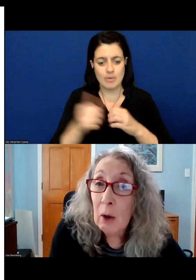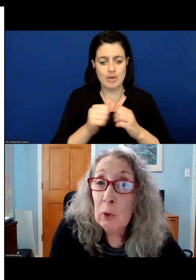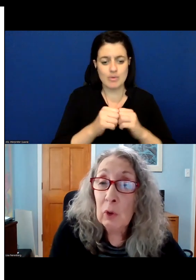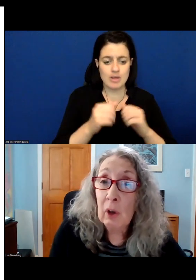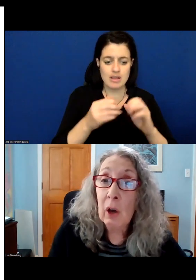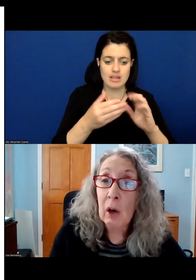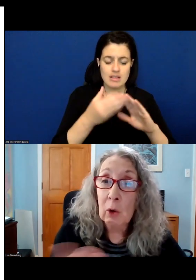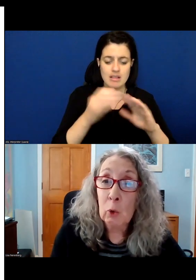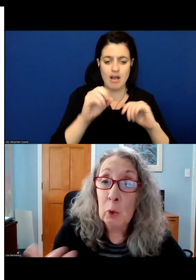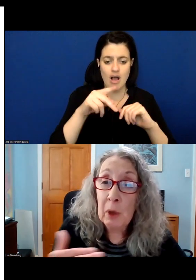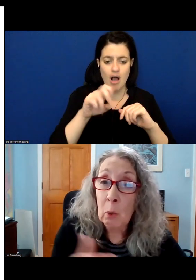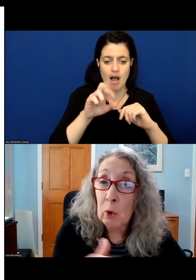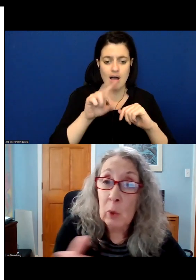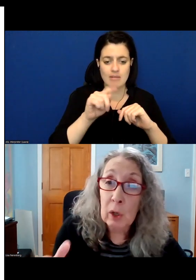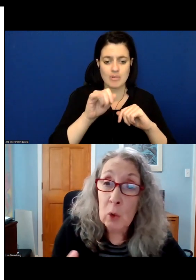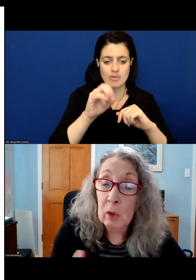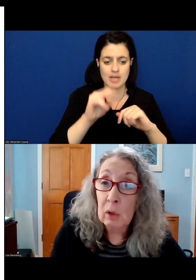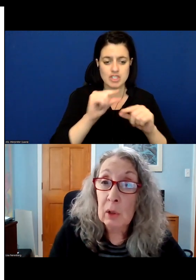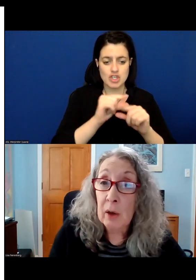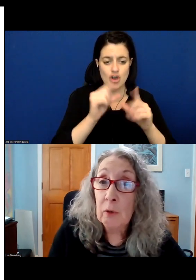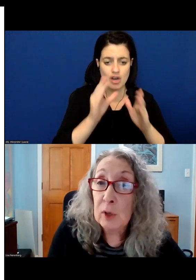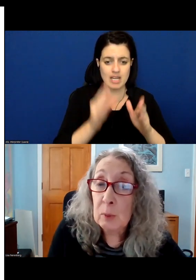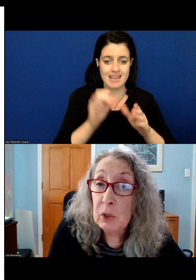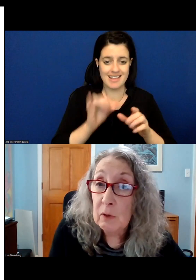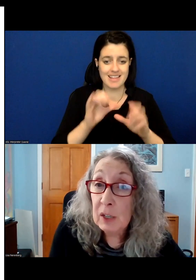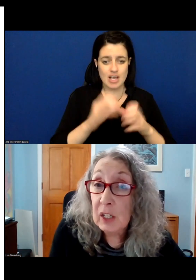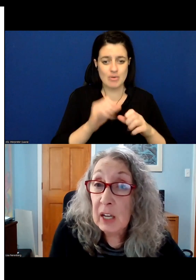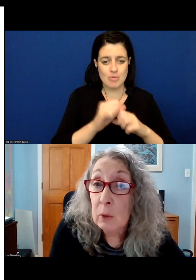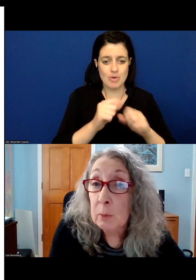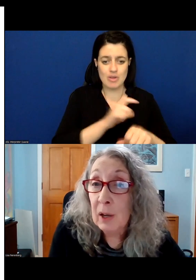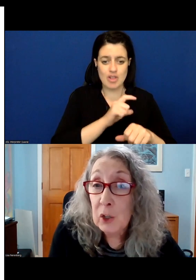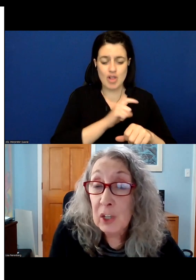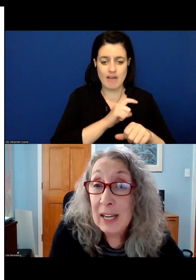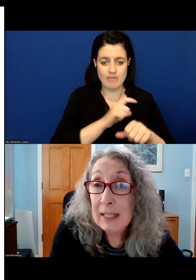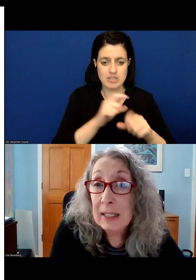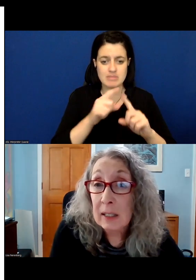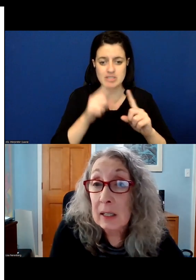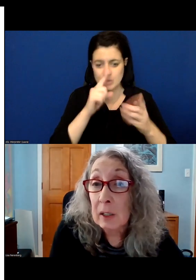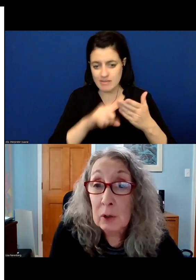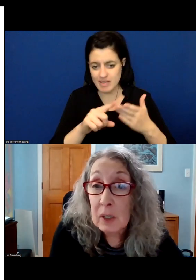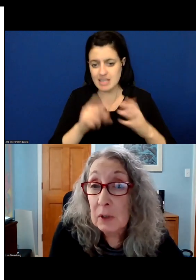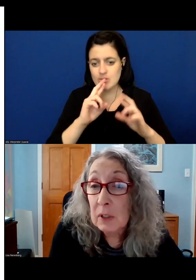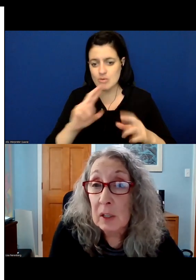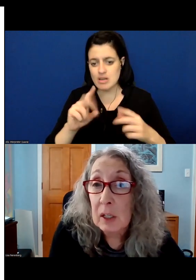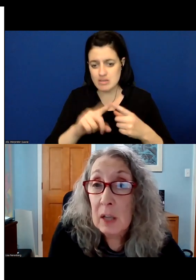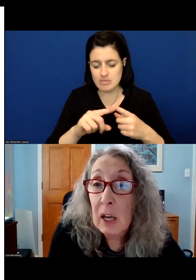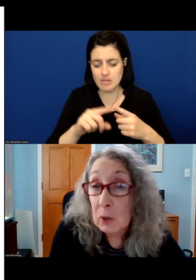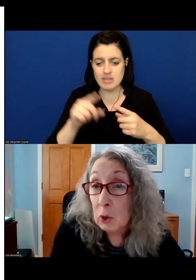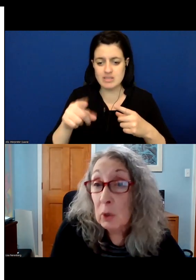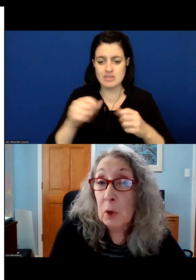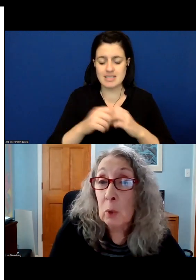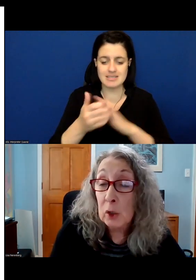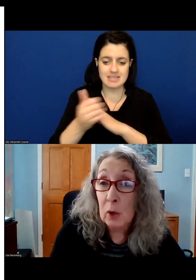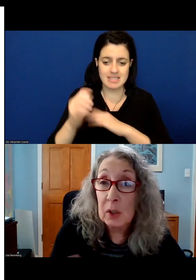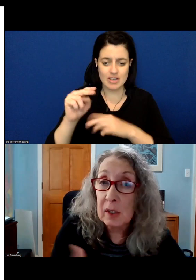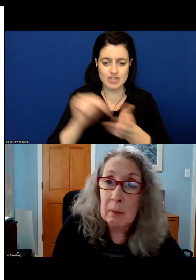Guardian, which was a group that worked with local law enforcement to investigate and respond to cases in skilled nursing facilities. It was